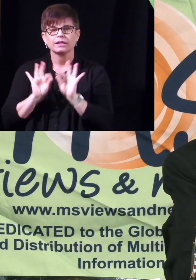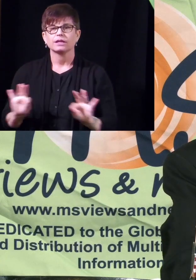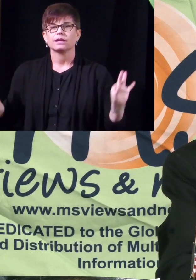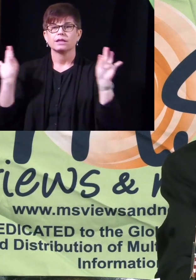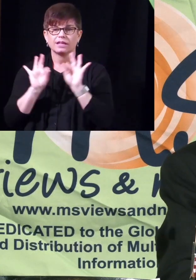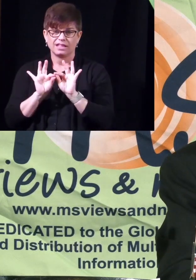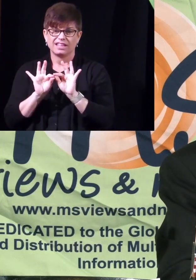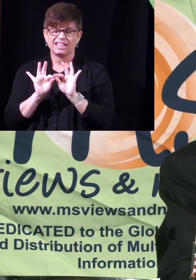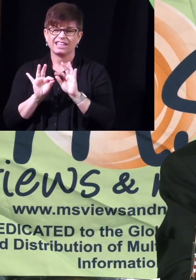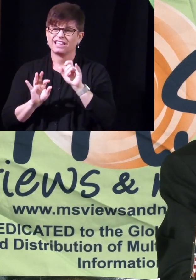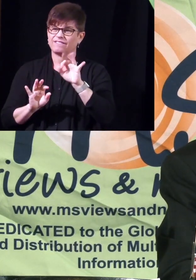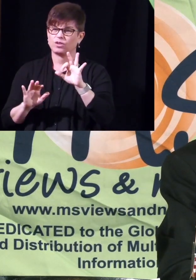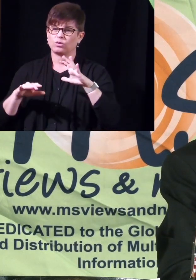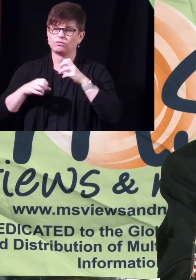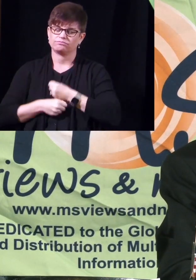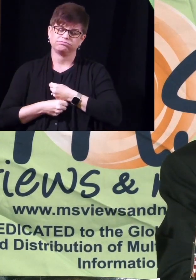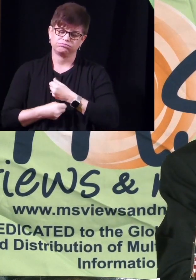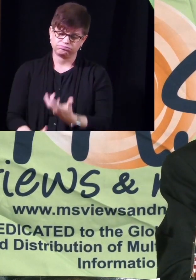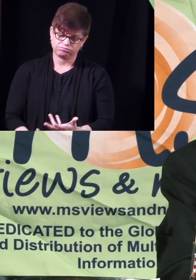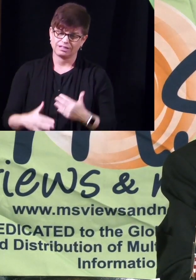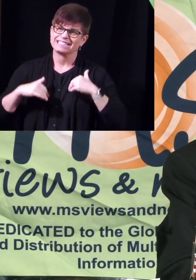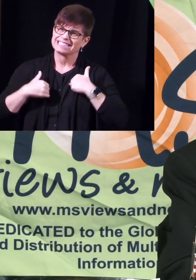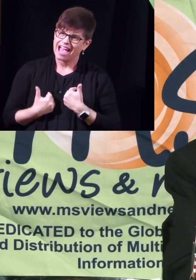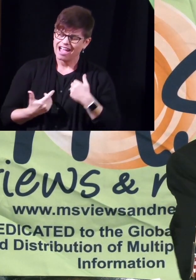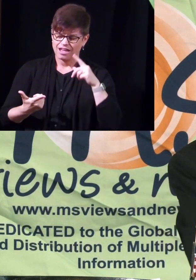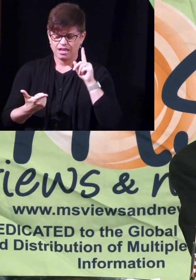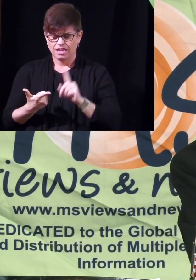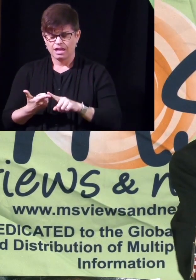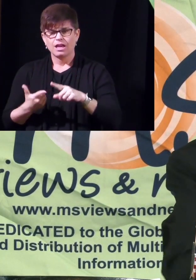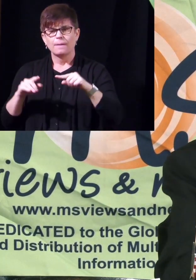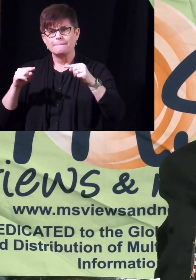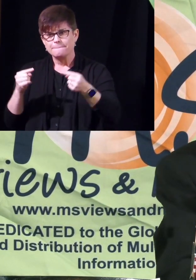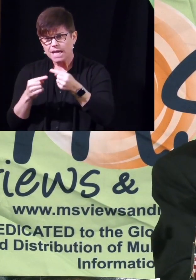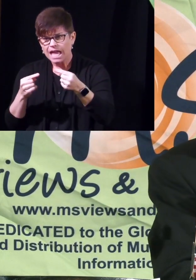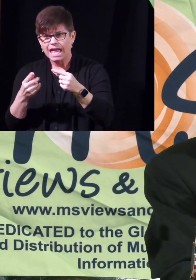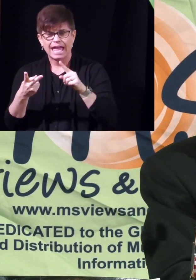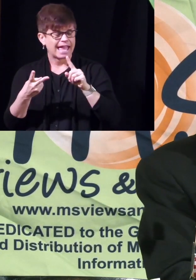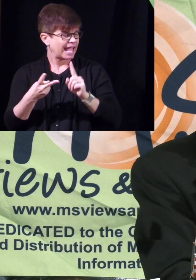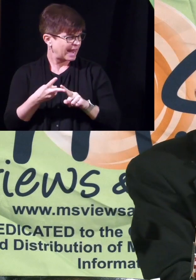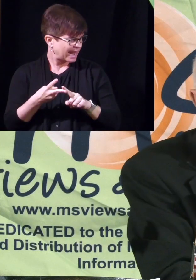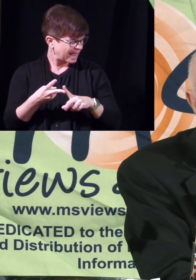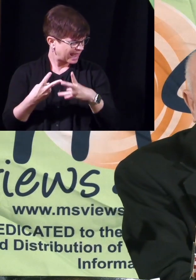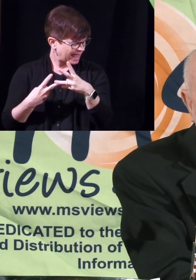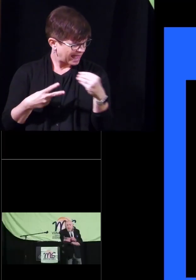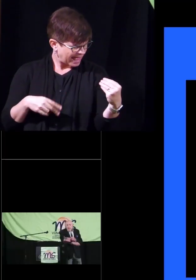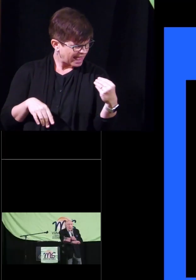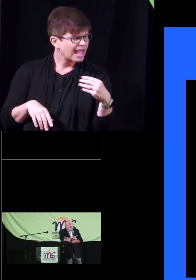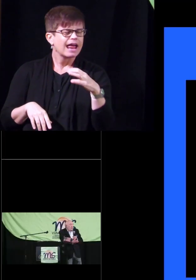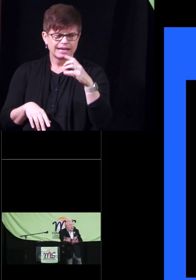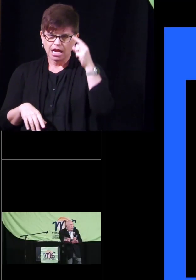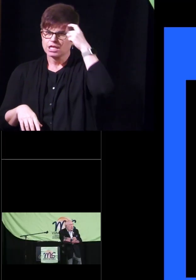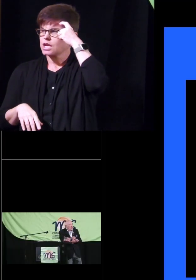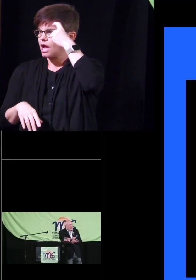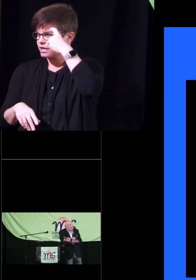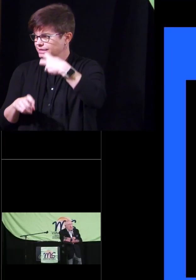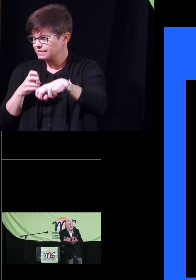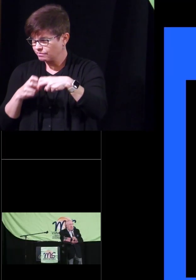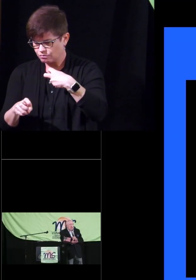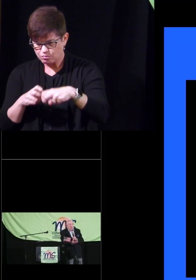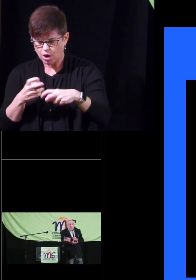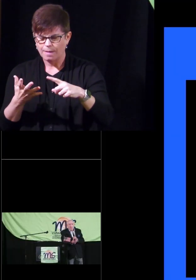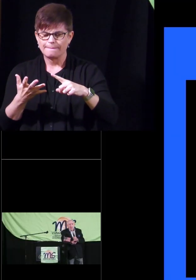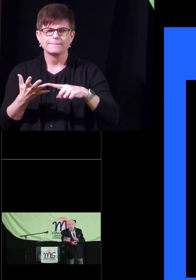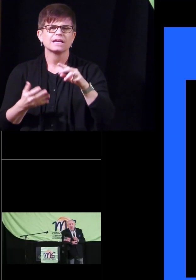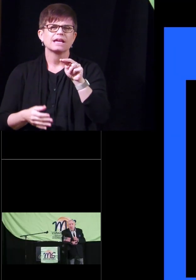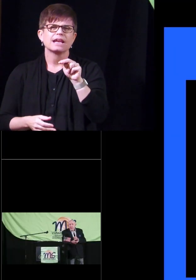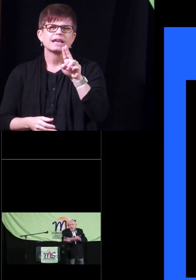like fatigue and pain and cognitive problems and numbness. There's a lot of